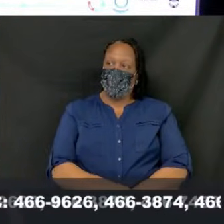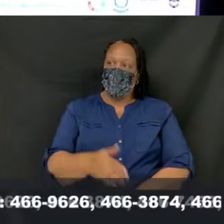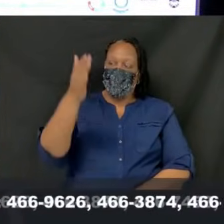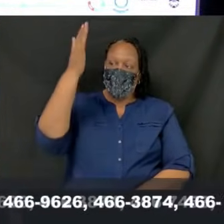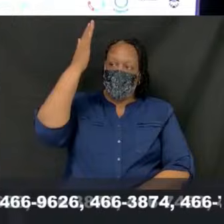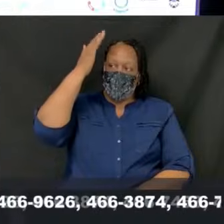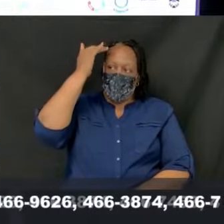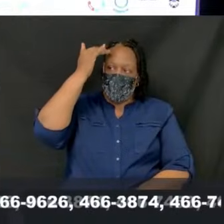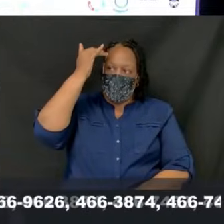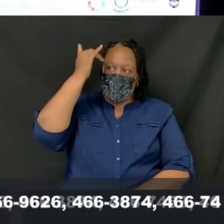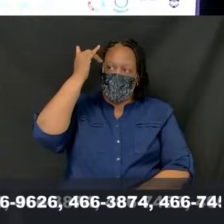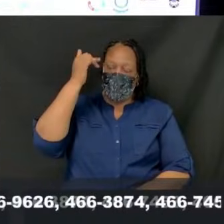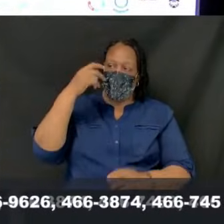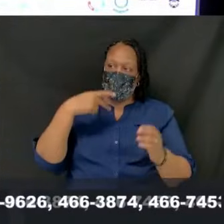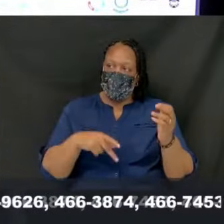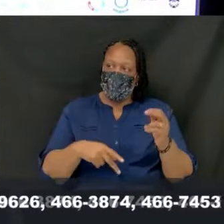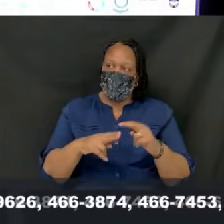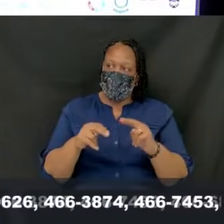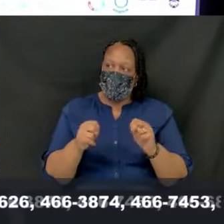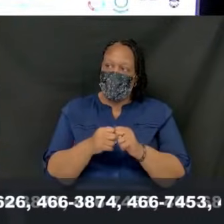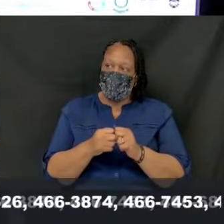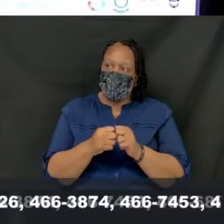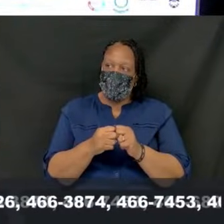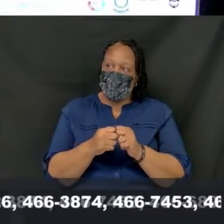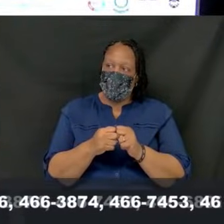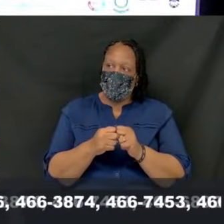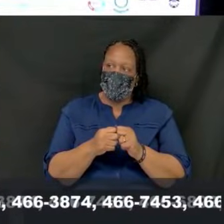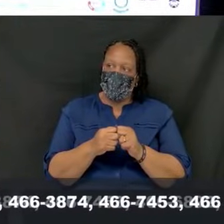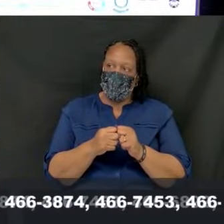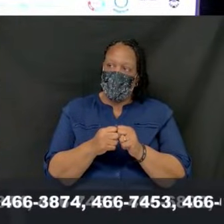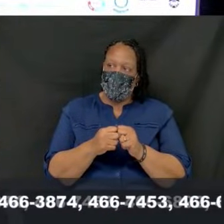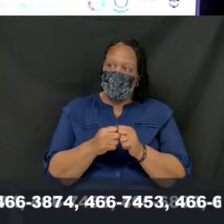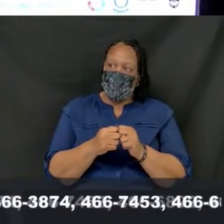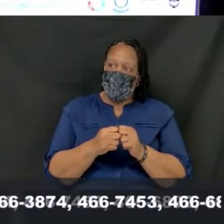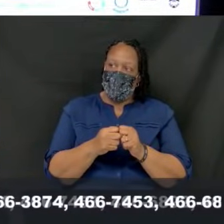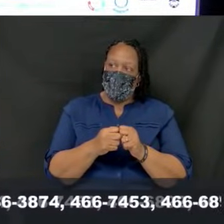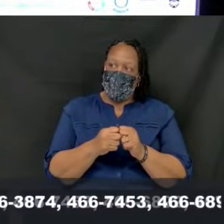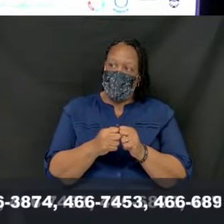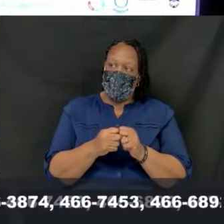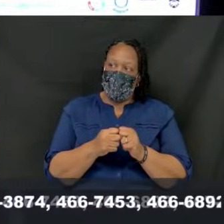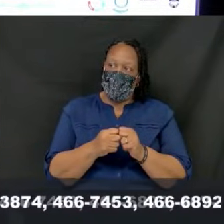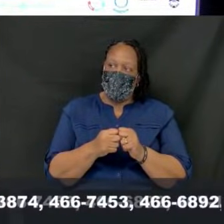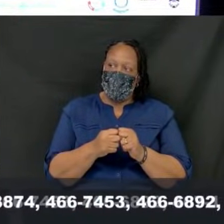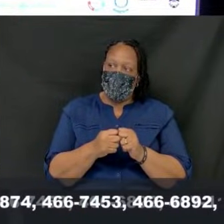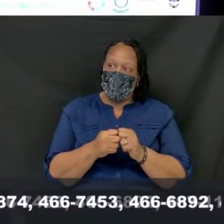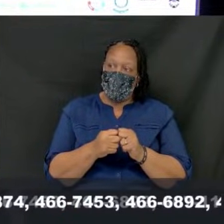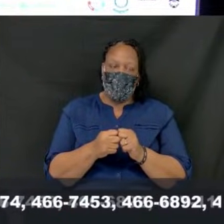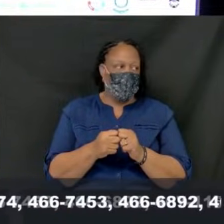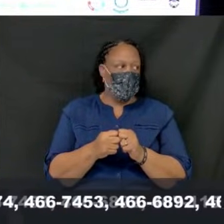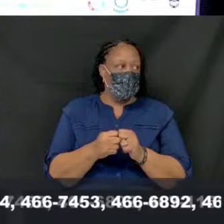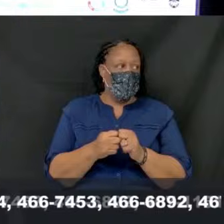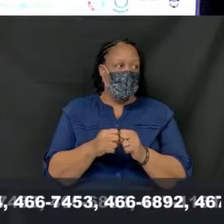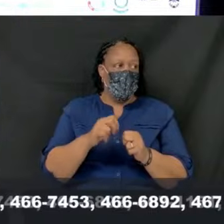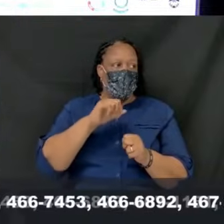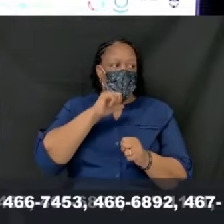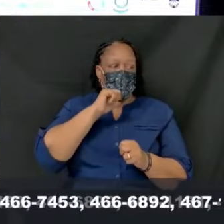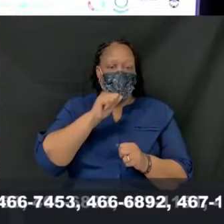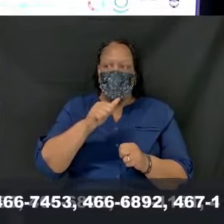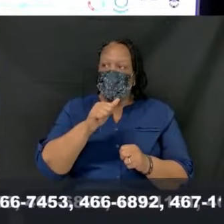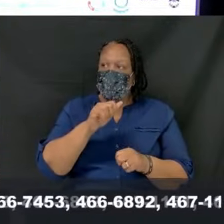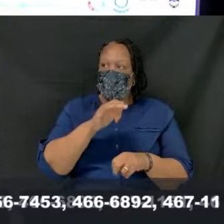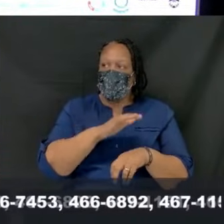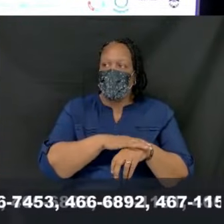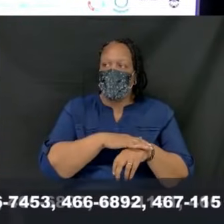St. Kitts and Nevis was not on the United Kingdom's list of countries whose